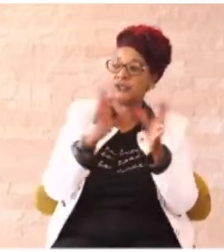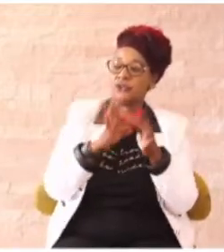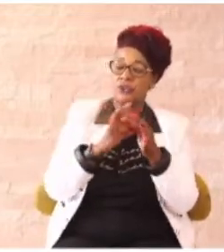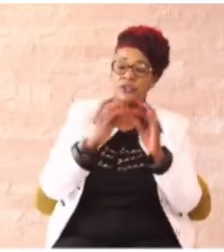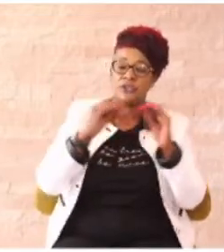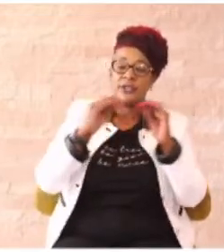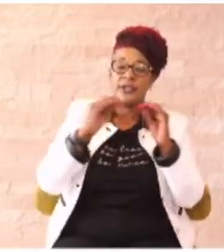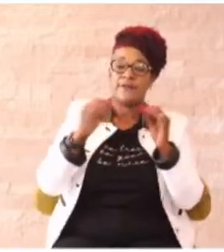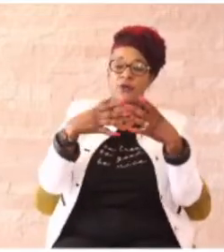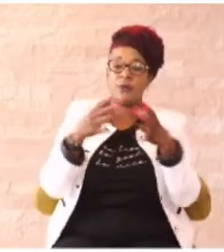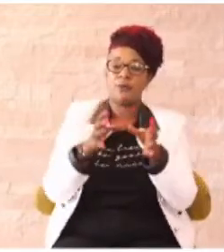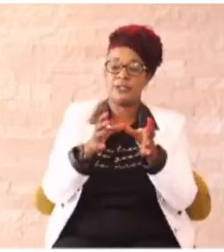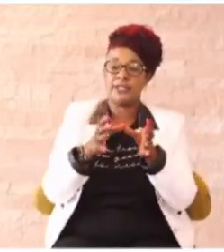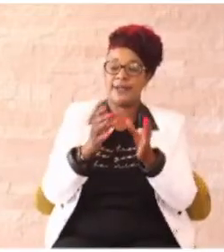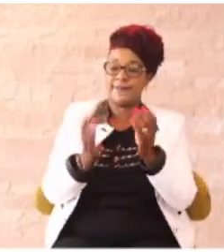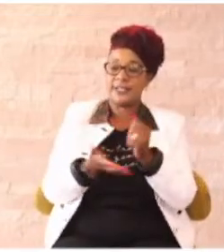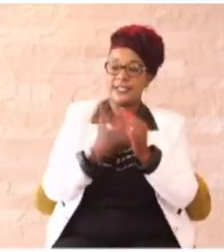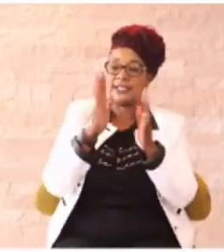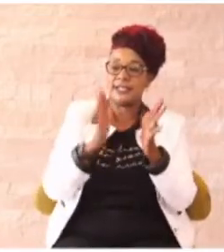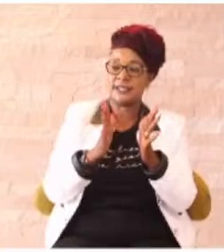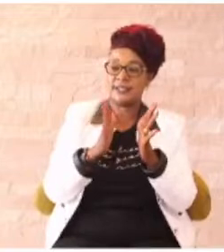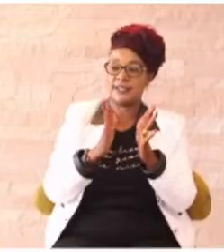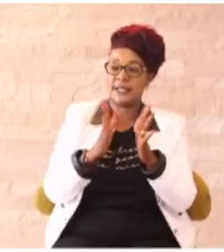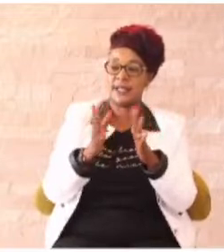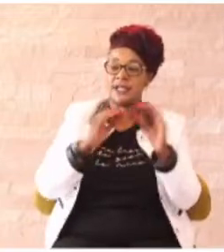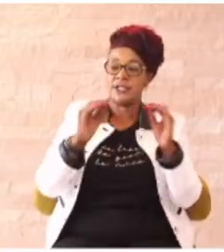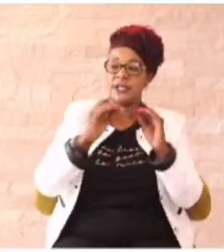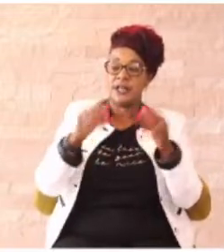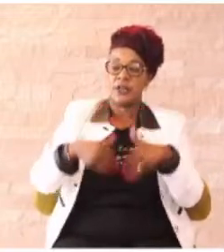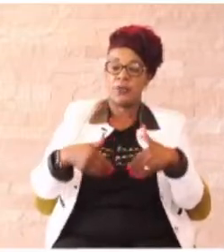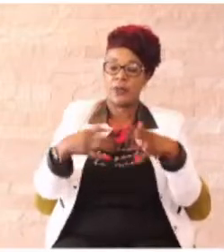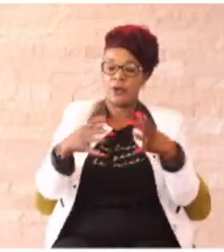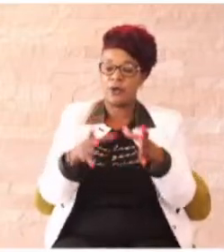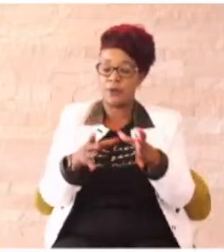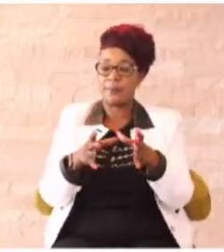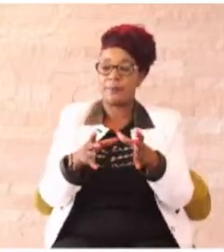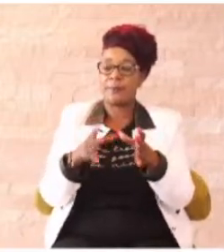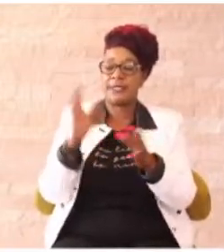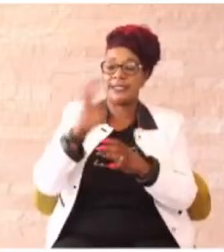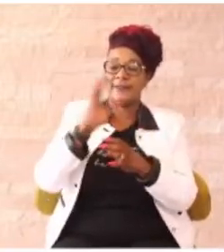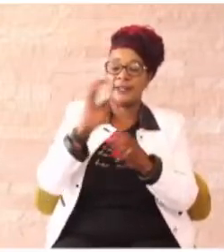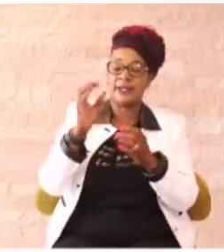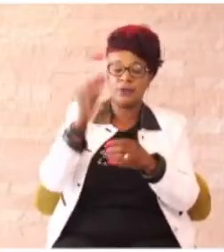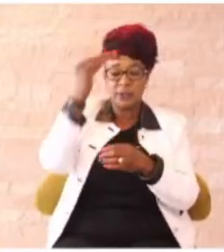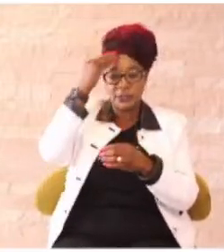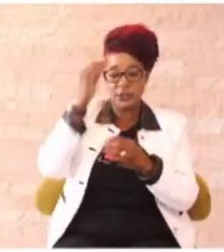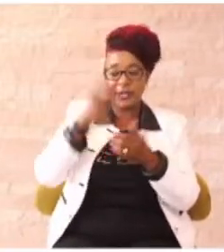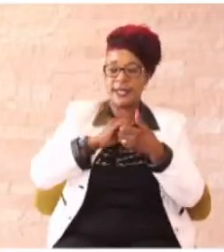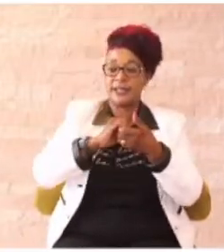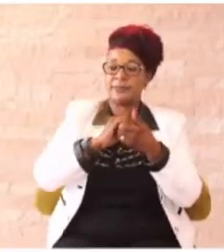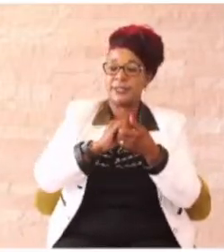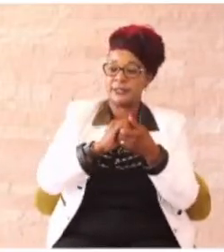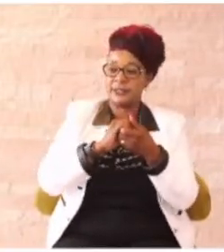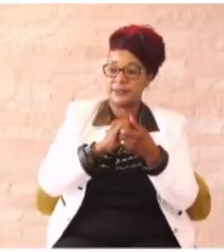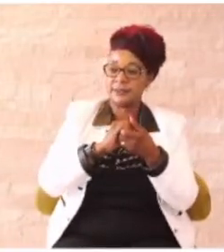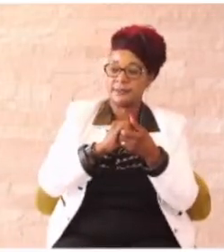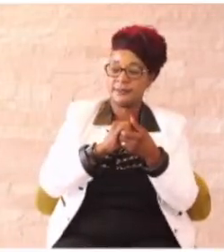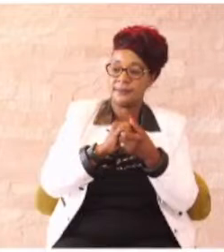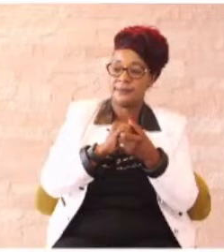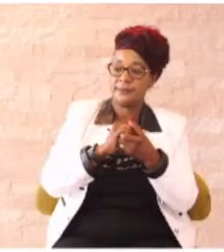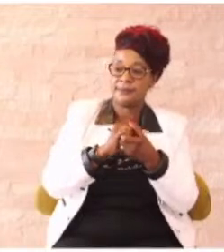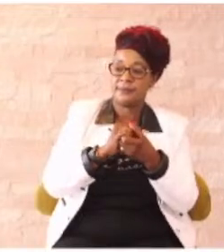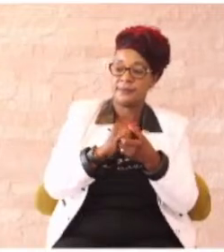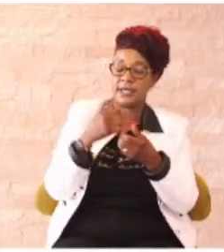community facilitators, training new groups, civic education engagements, outreaches on